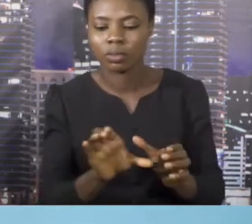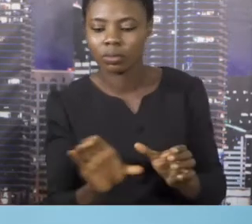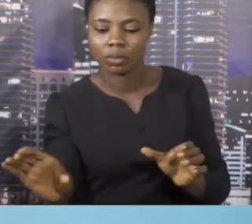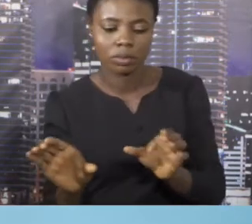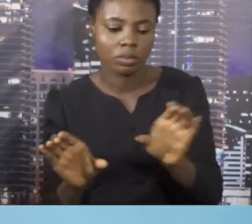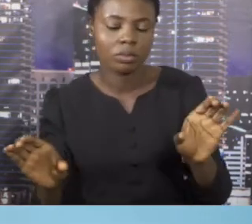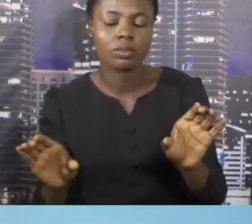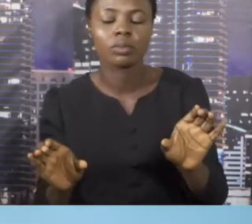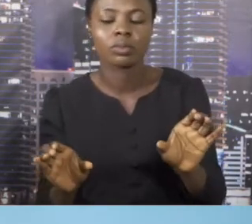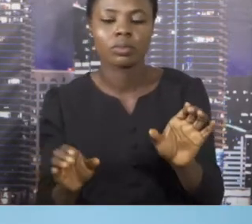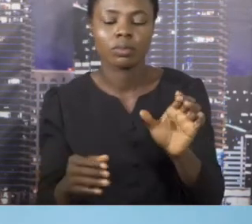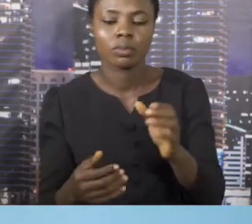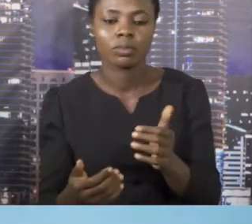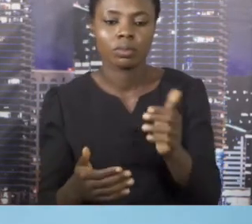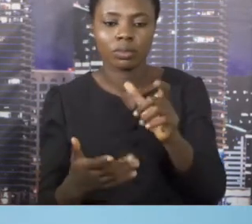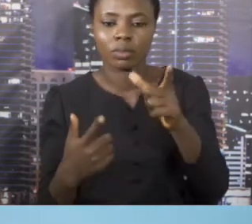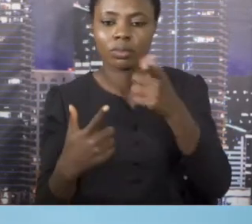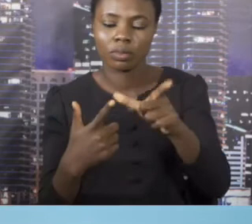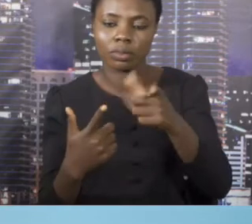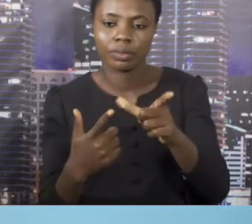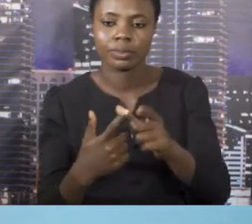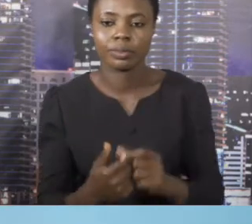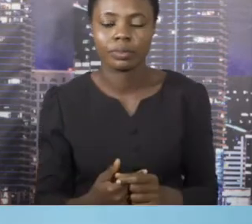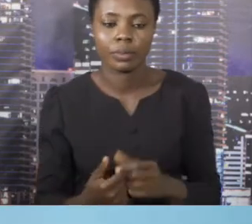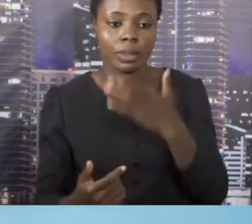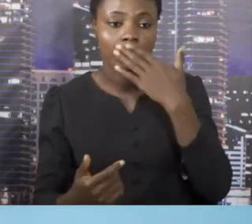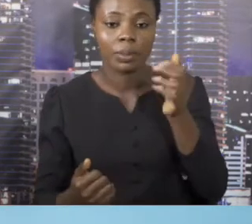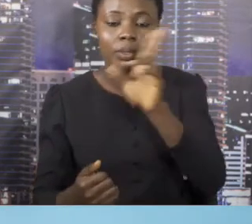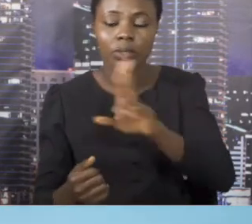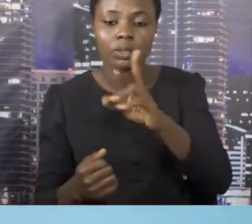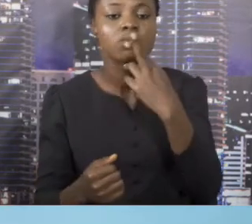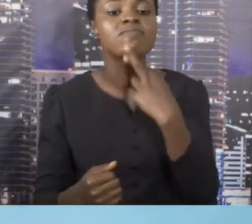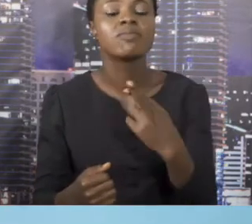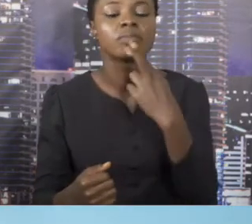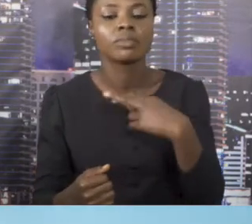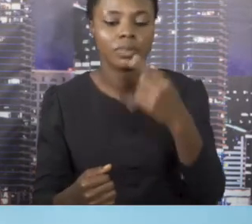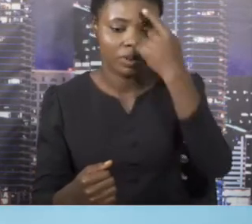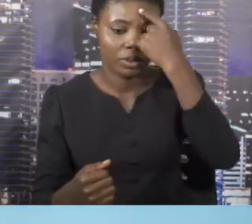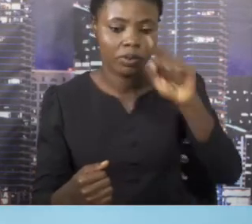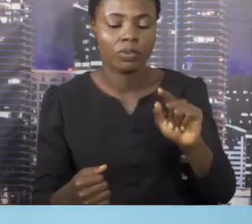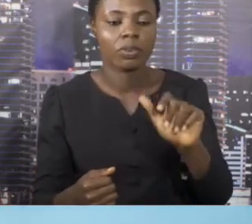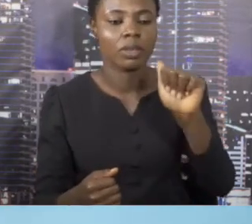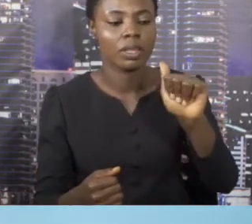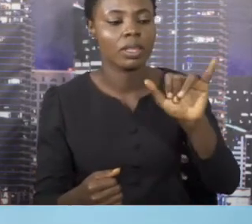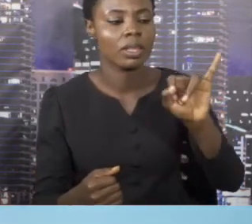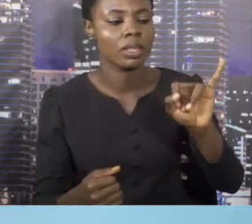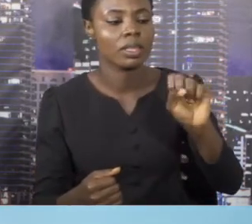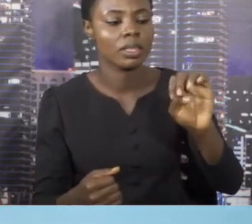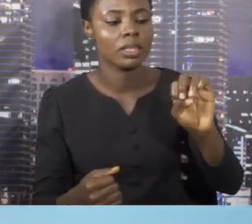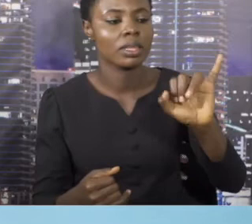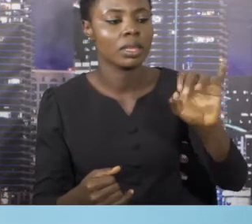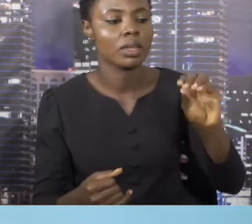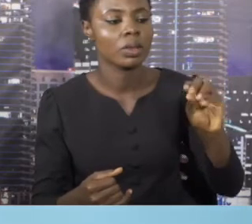use the red one for the vowel sounds, that's A, E, I, O, U, and you use the blue one for the rest of the sounds of the alphabet, which